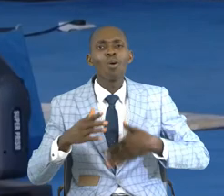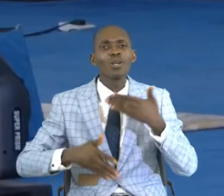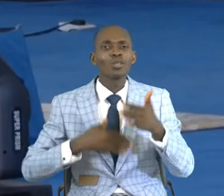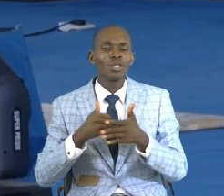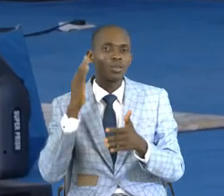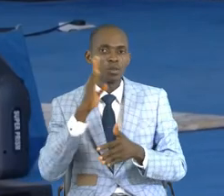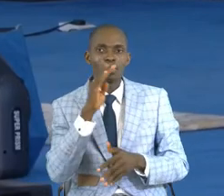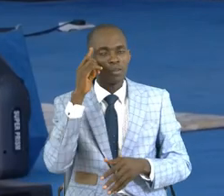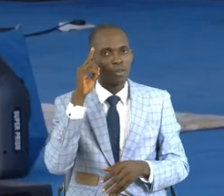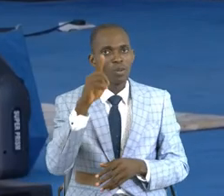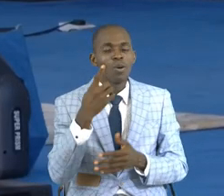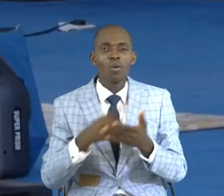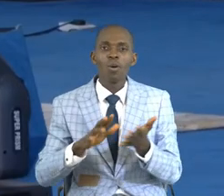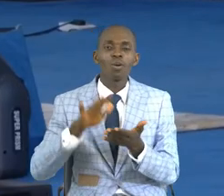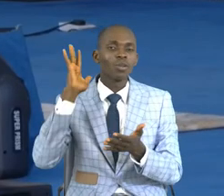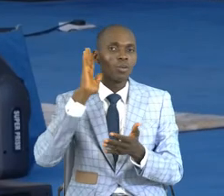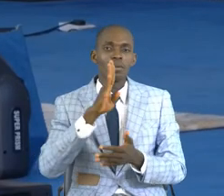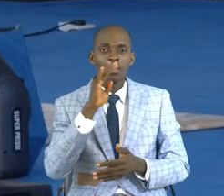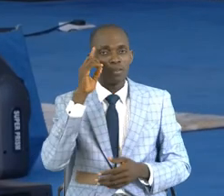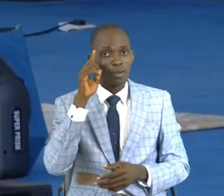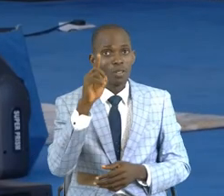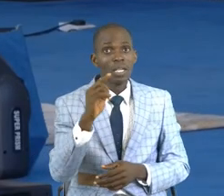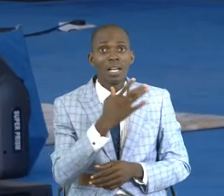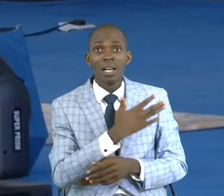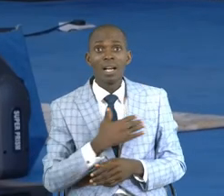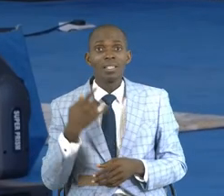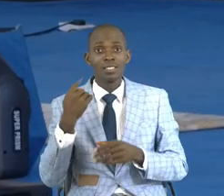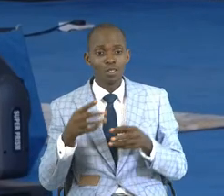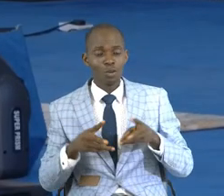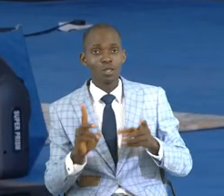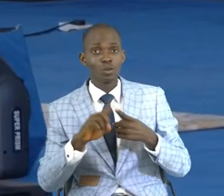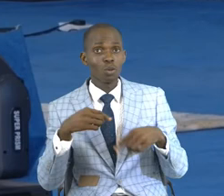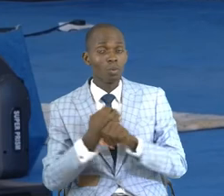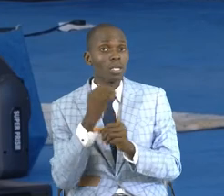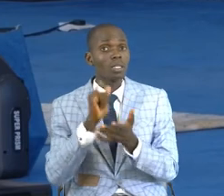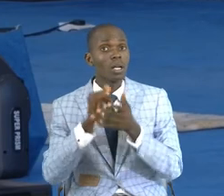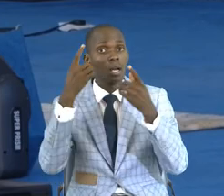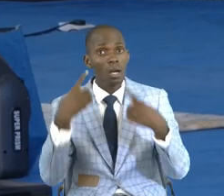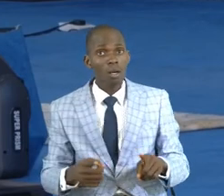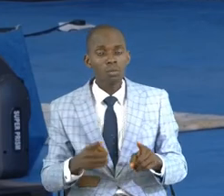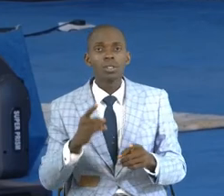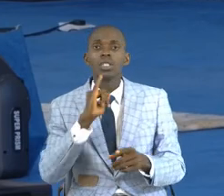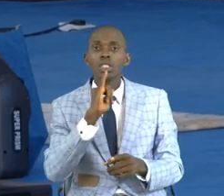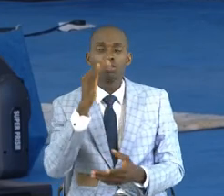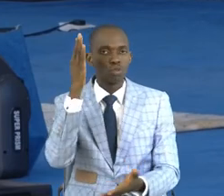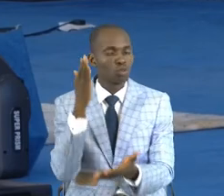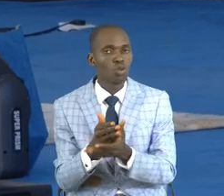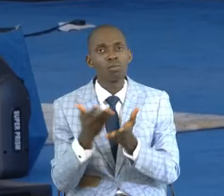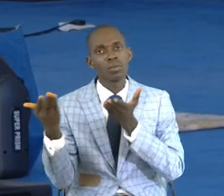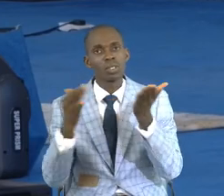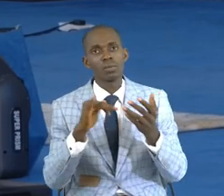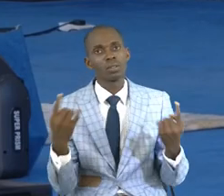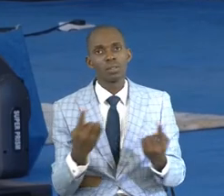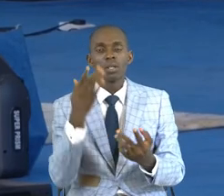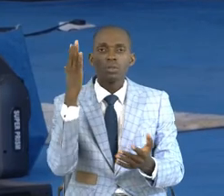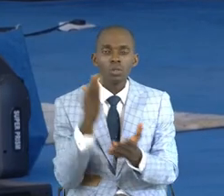glory it will be for you. And the way to make that happen, stop serving sin, stop serving